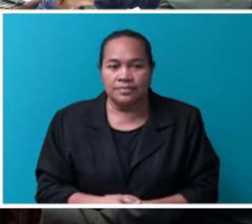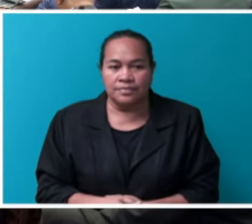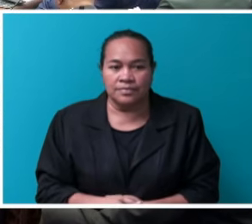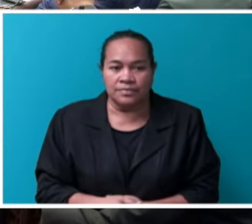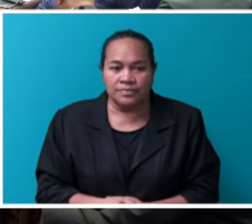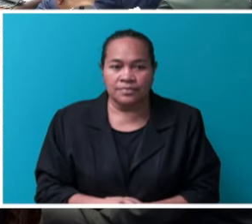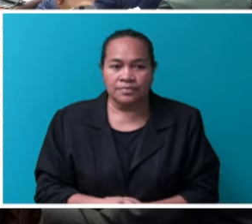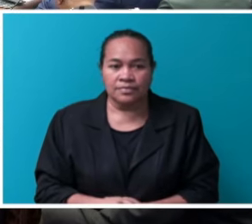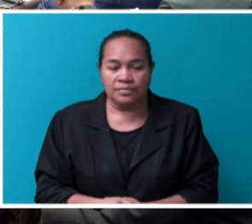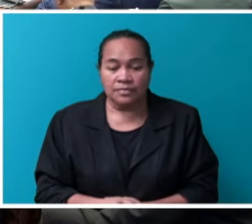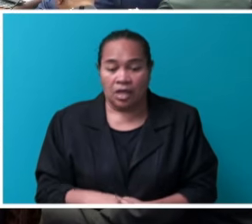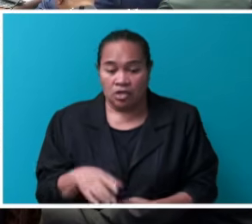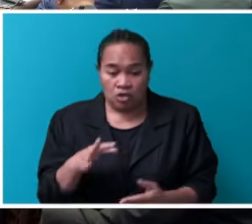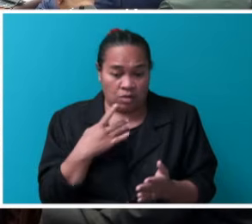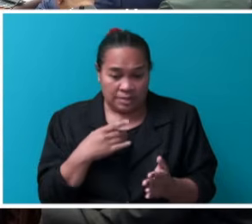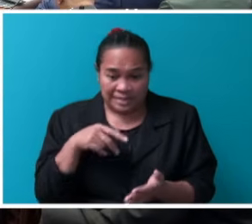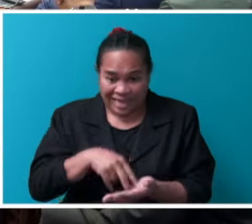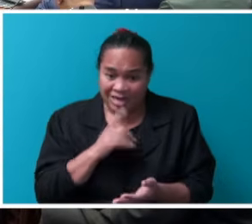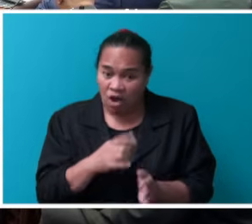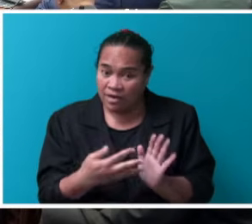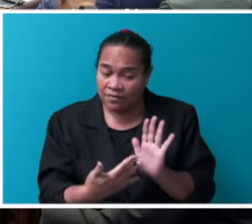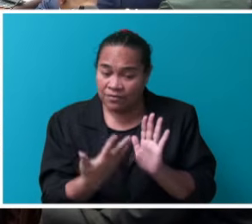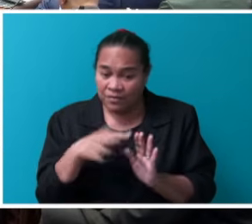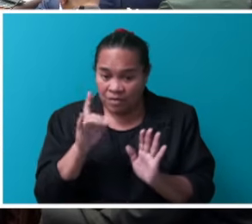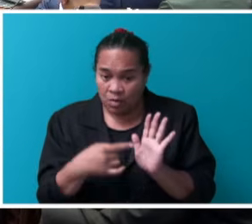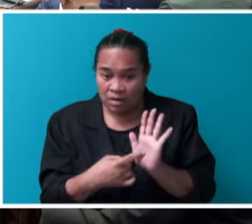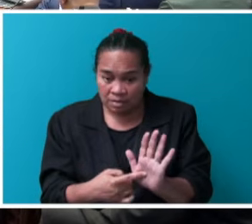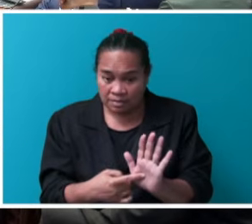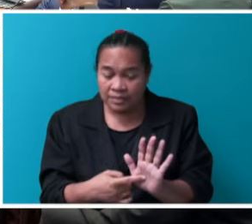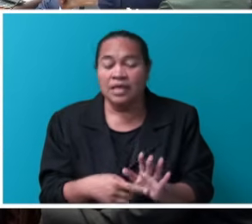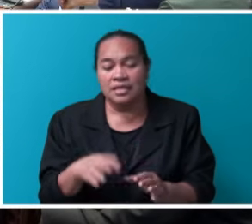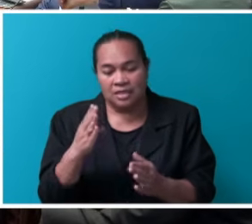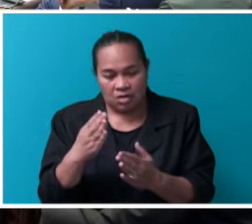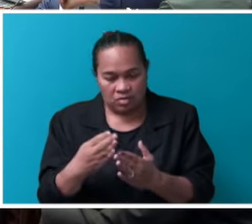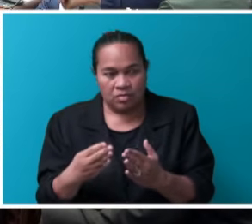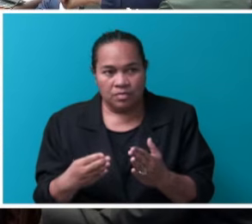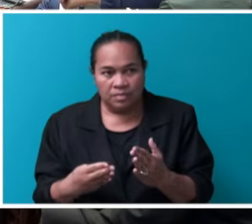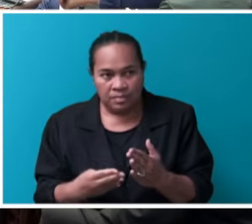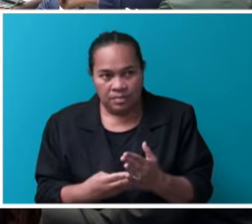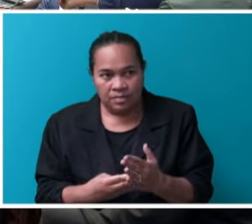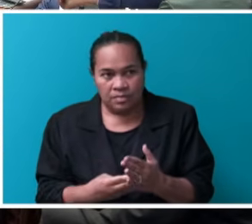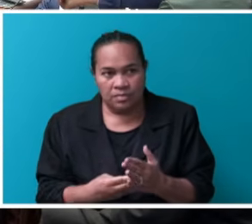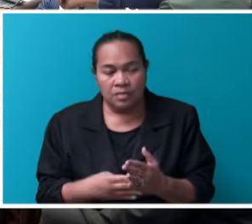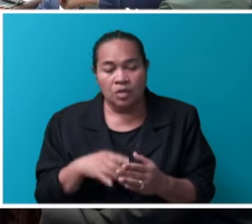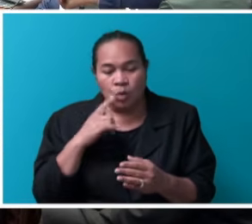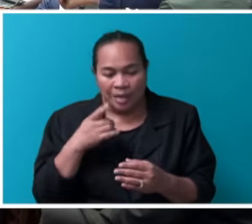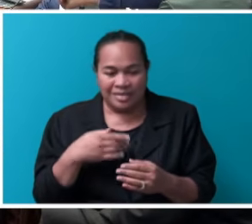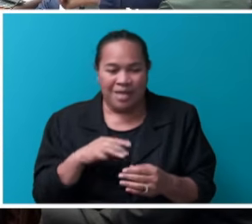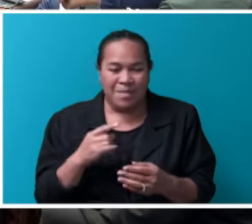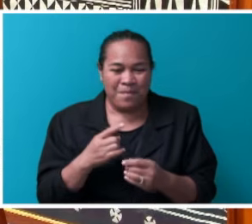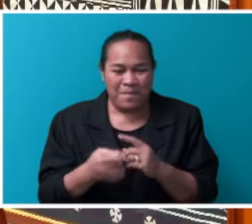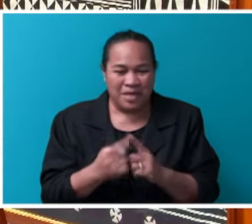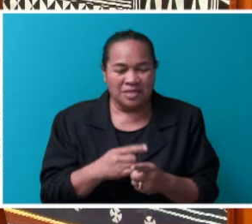Pursuant to Standing Order 51, that's the consequential bills must be passed through